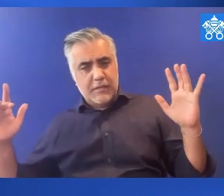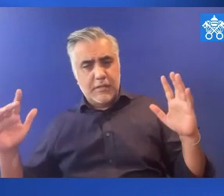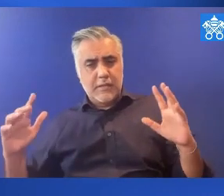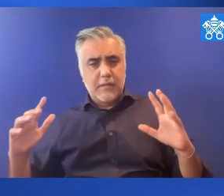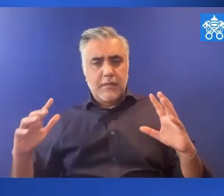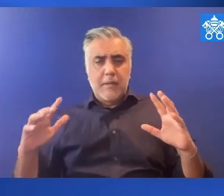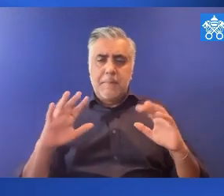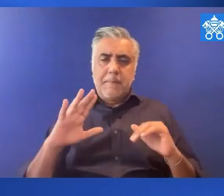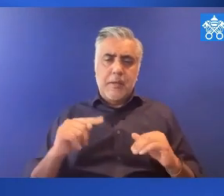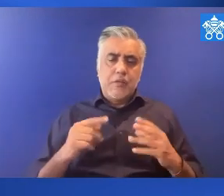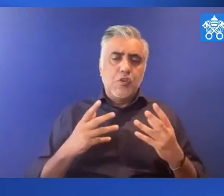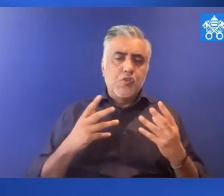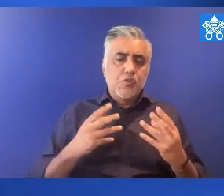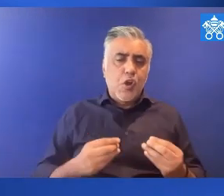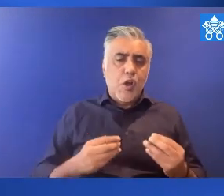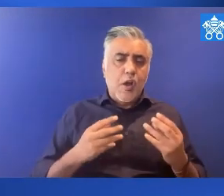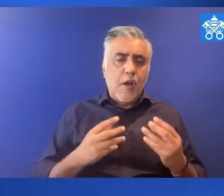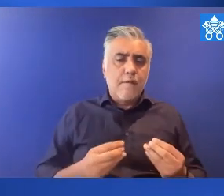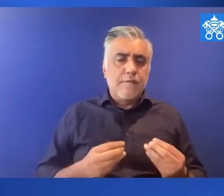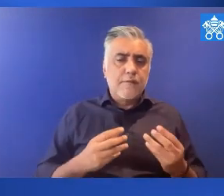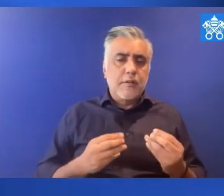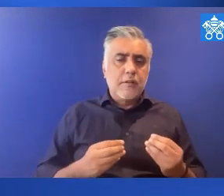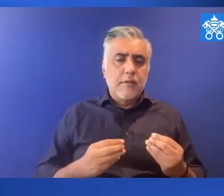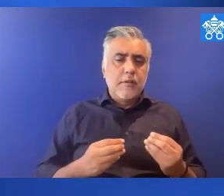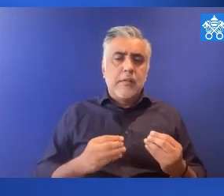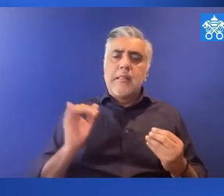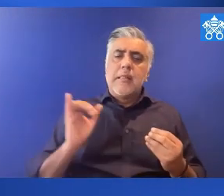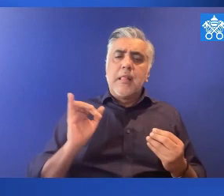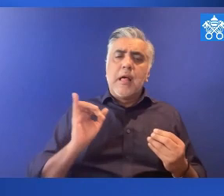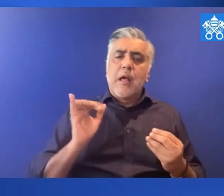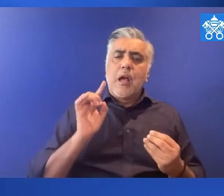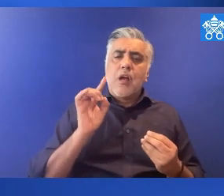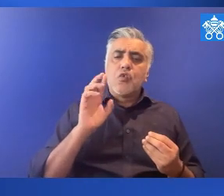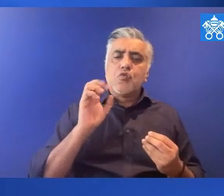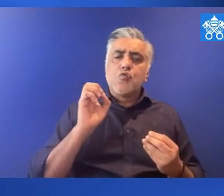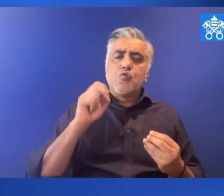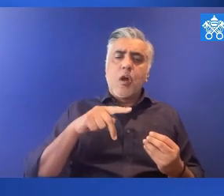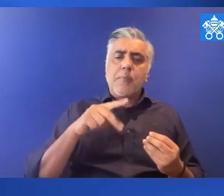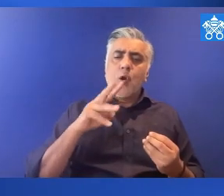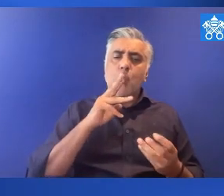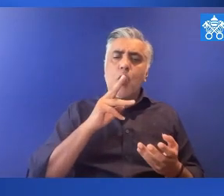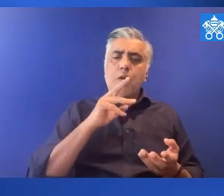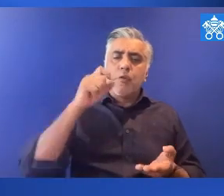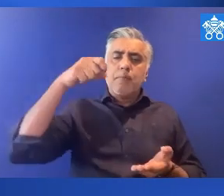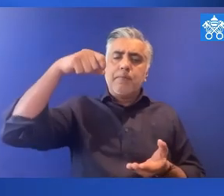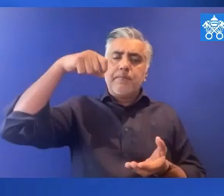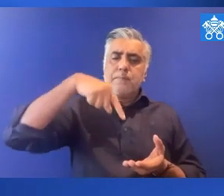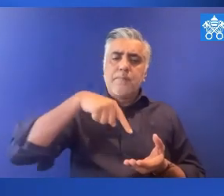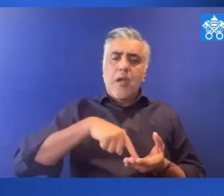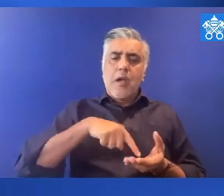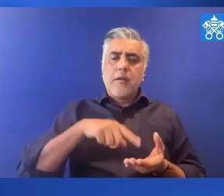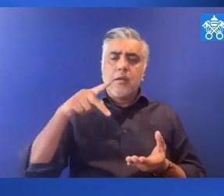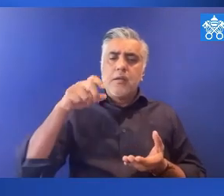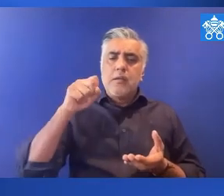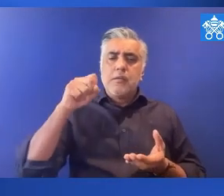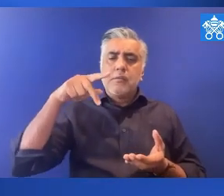It is not flashy, not soft, but it is not flashy but soft, delicate,